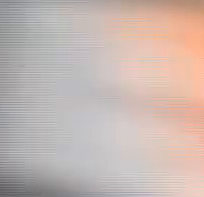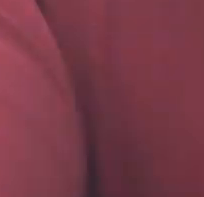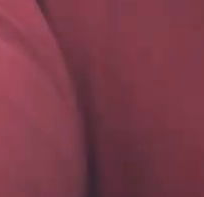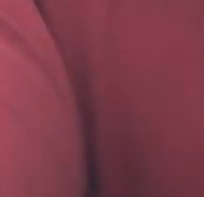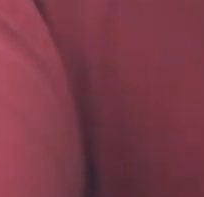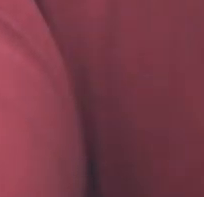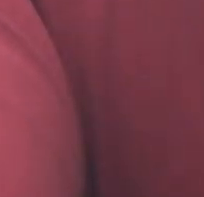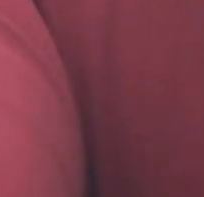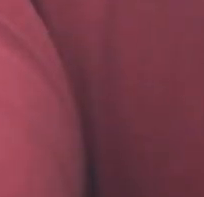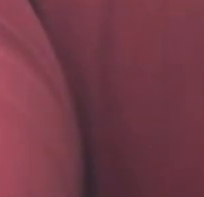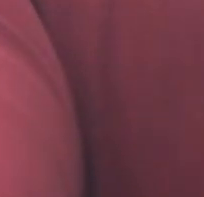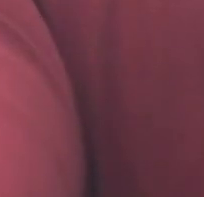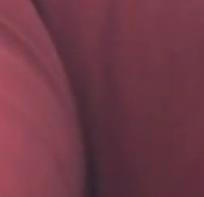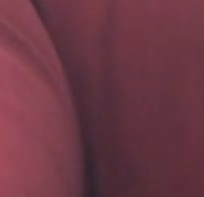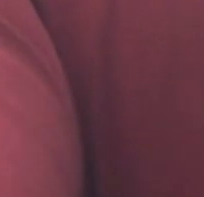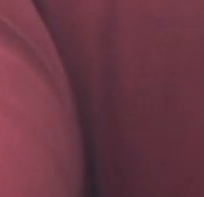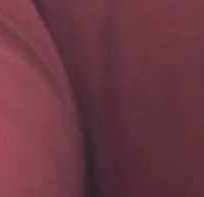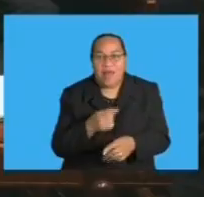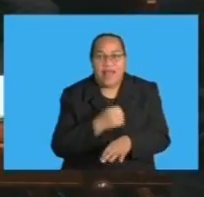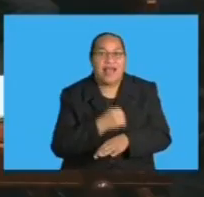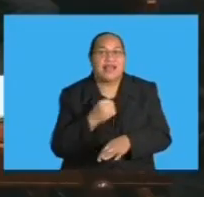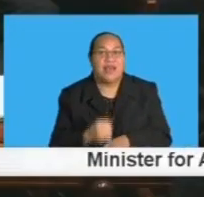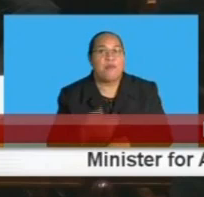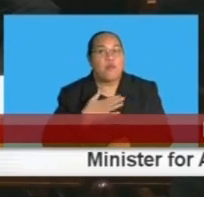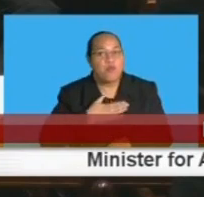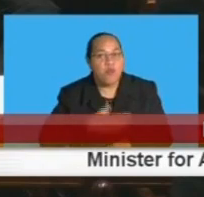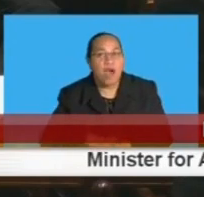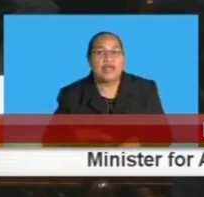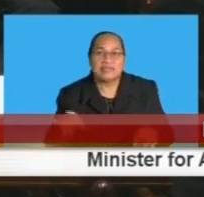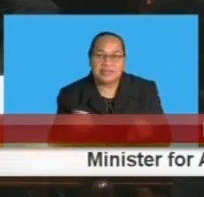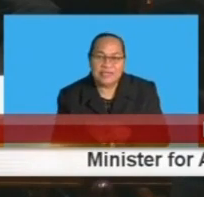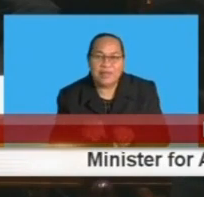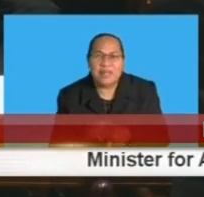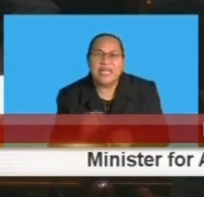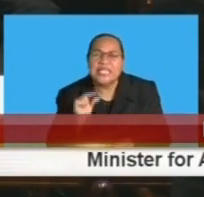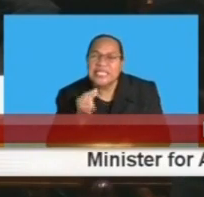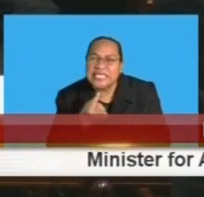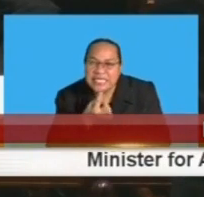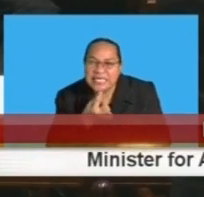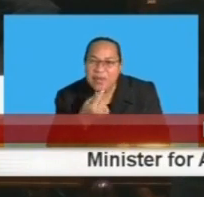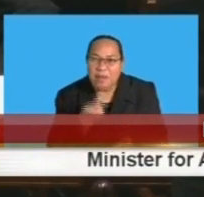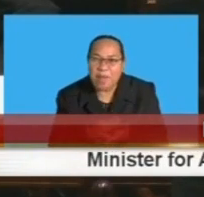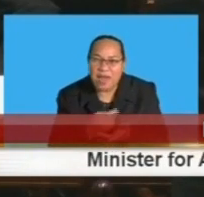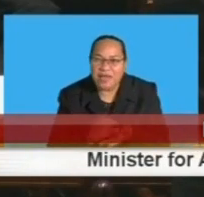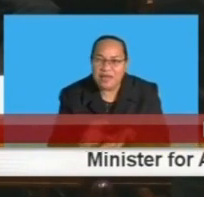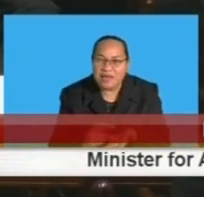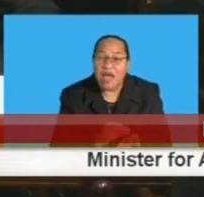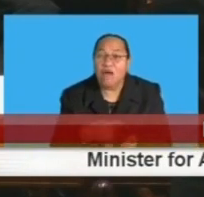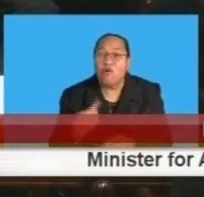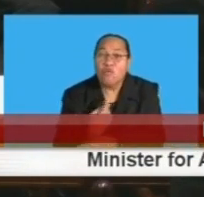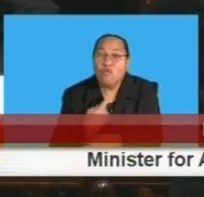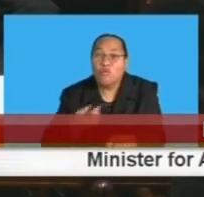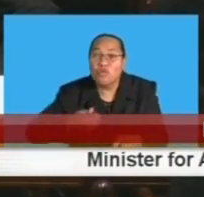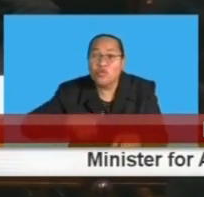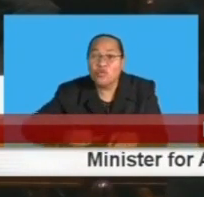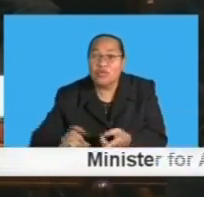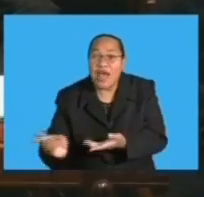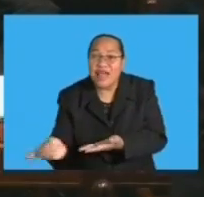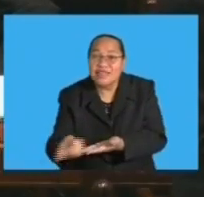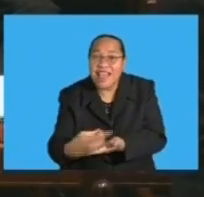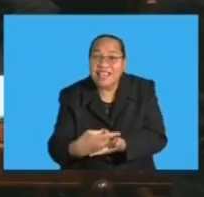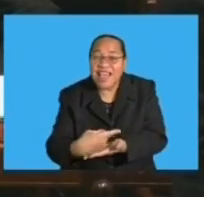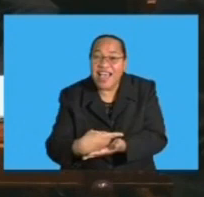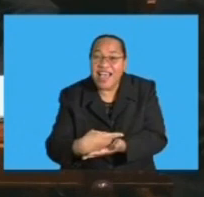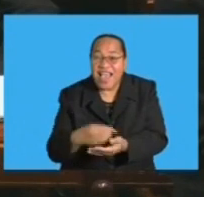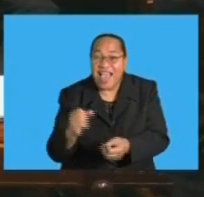in support from the Minister of Agriculture. To take a small portion from data provision, those